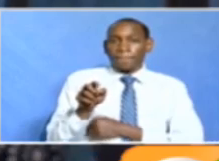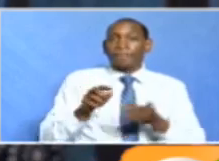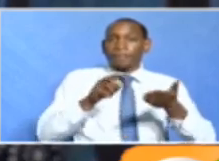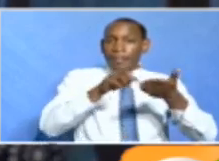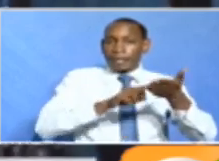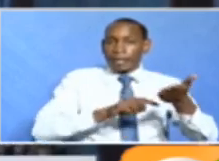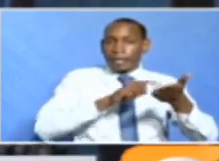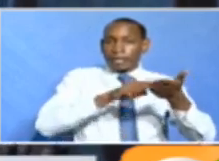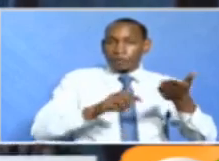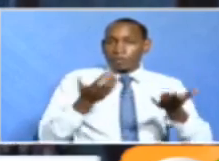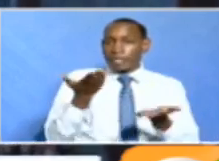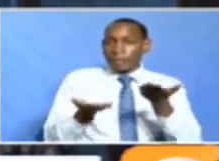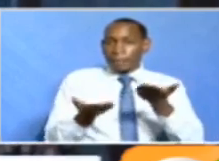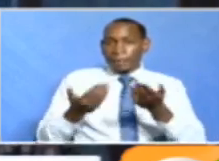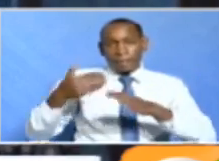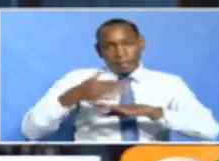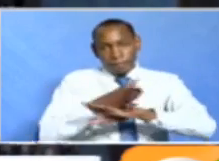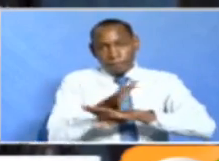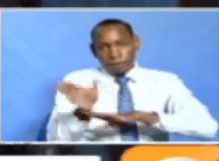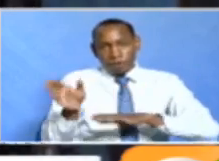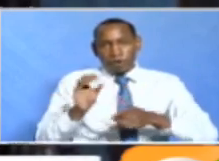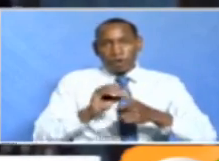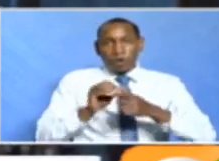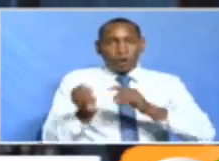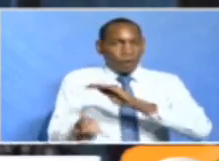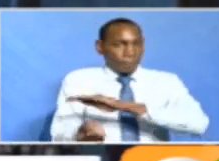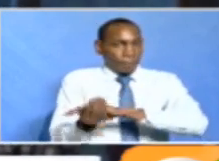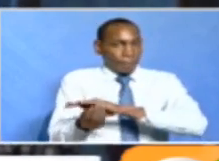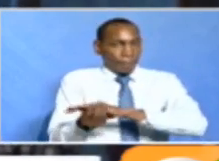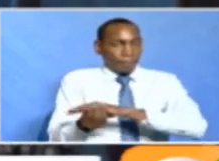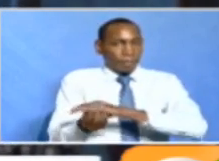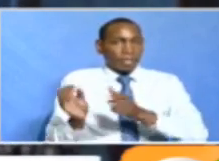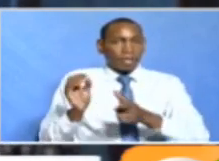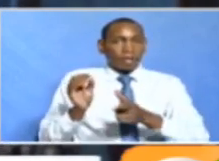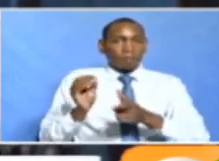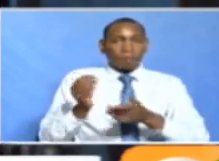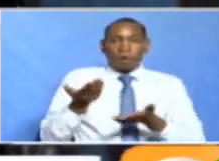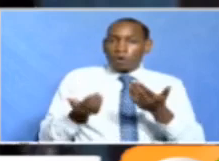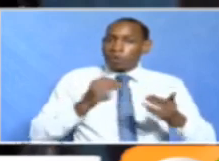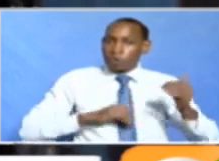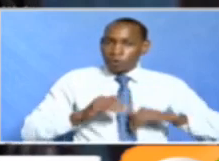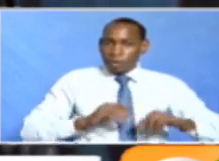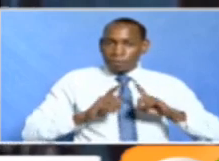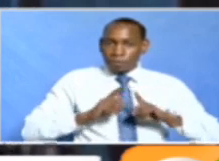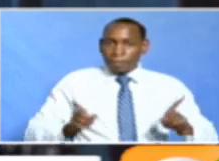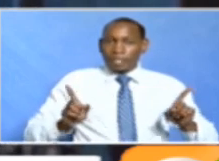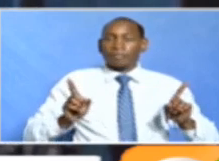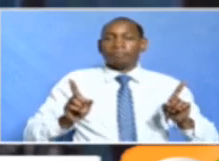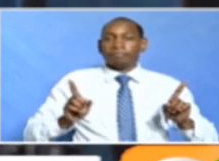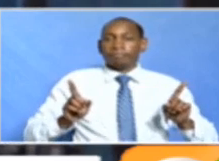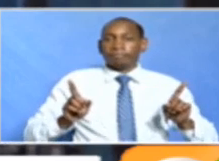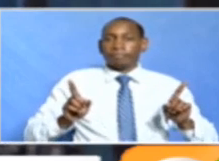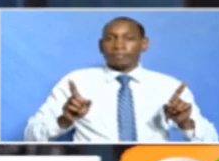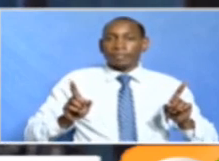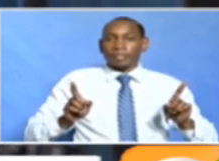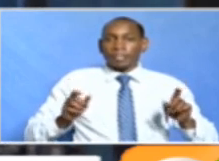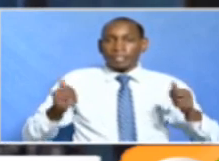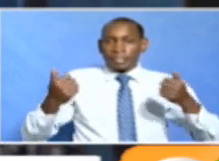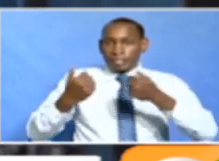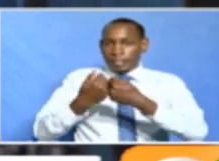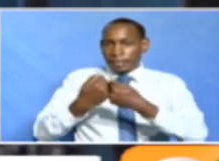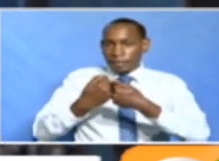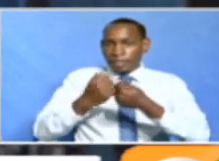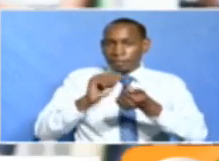accused of maybe fraud or bribery or corruption. But the only thing is, match fixing